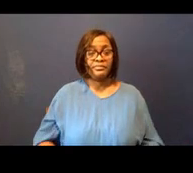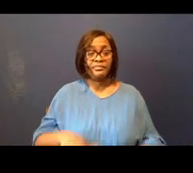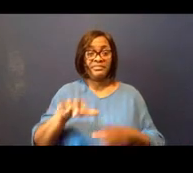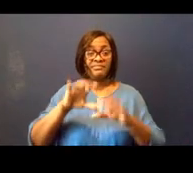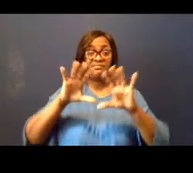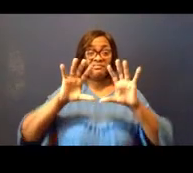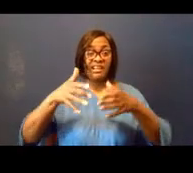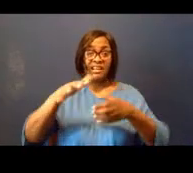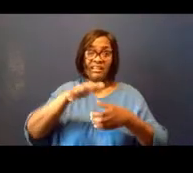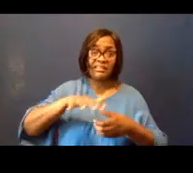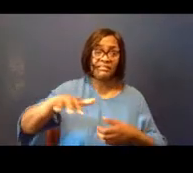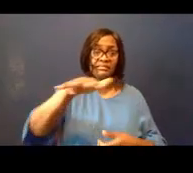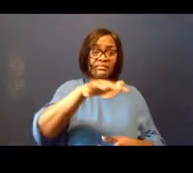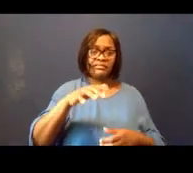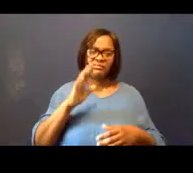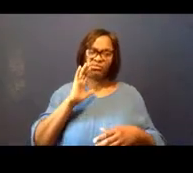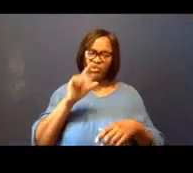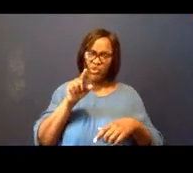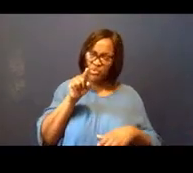with the fact that